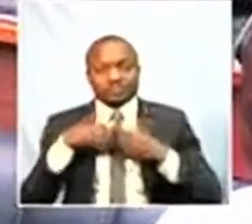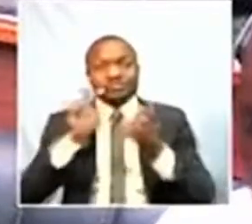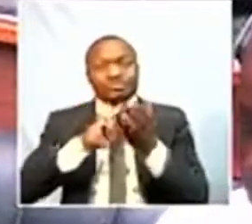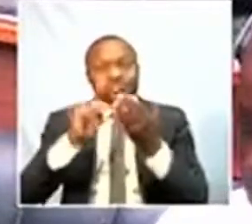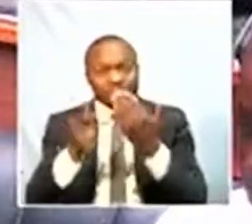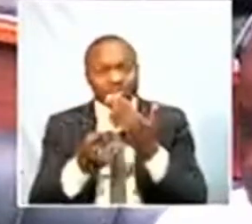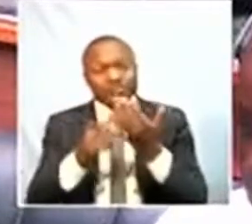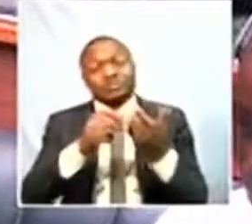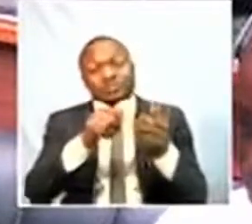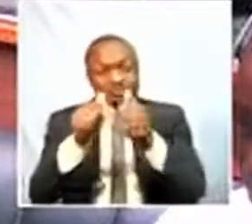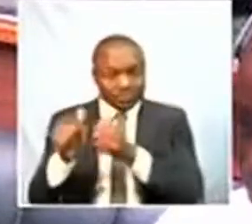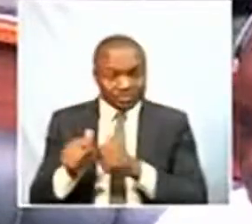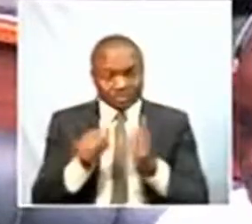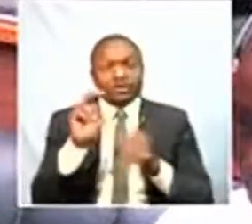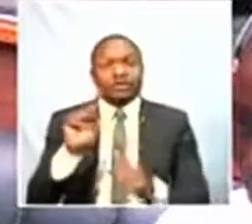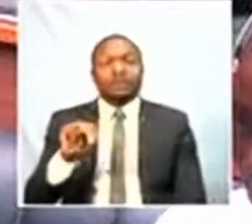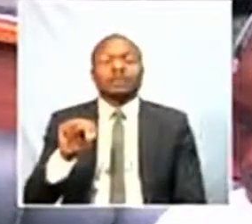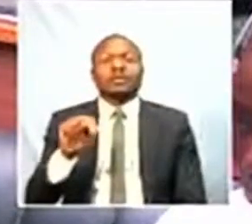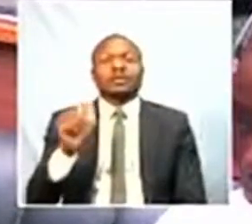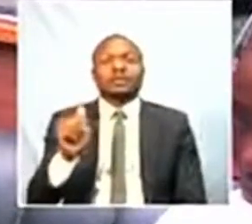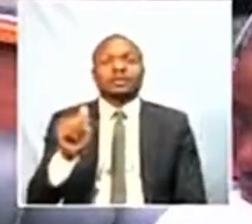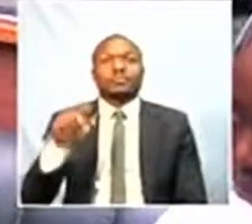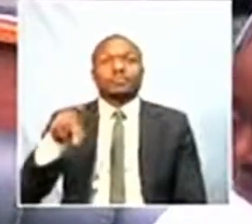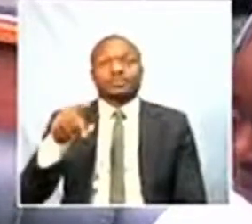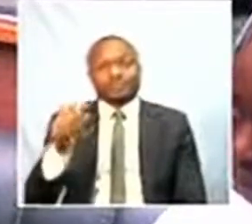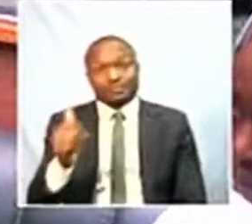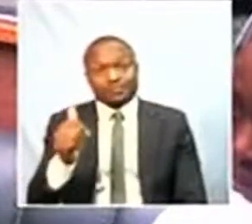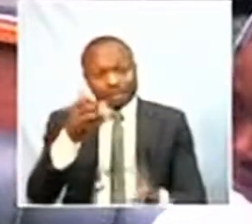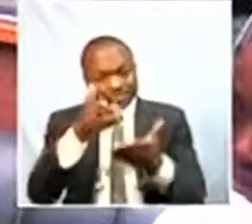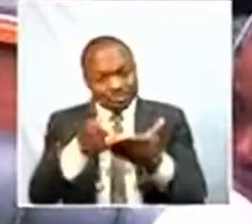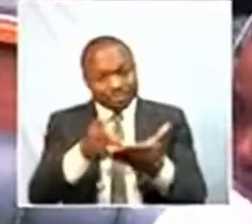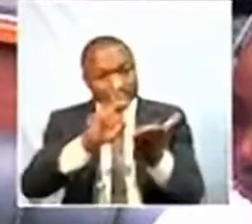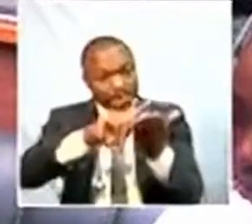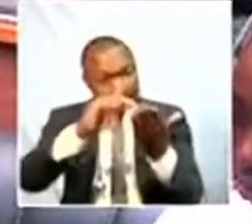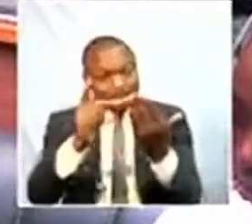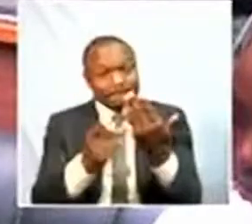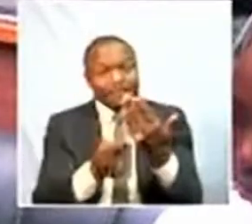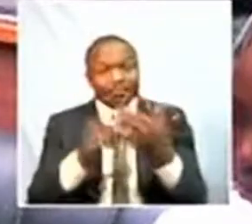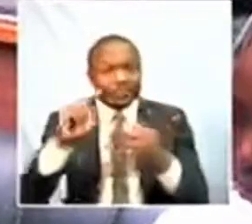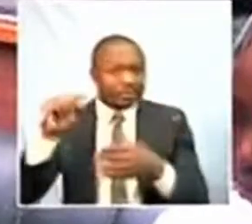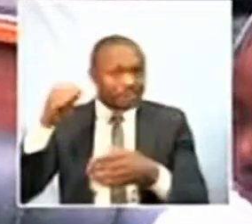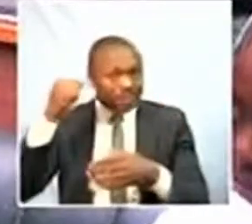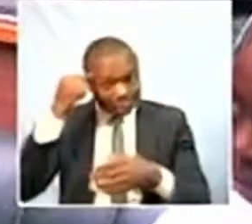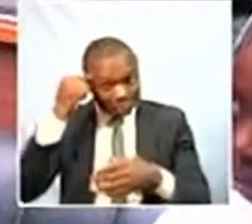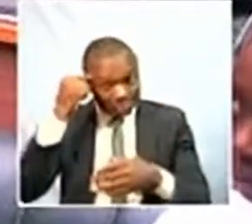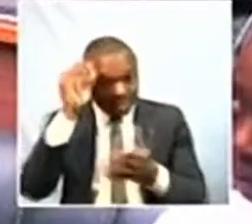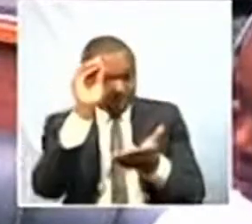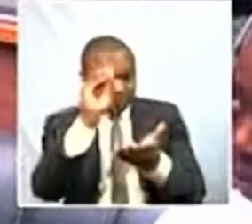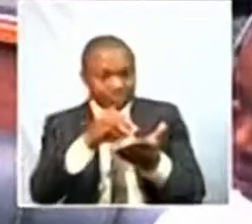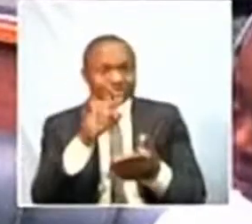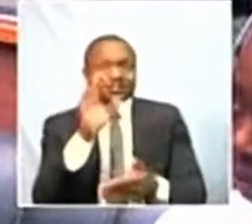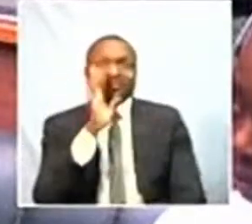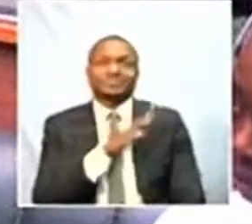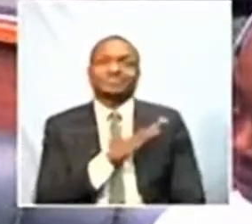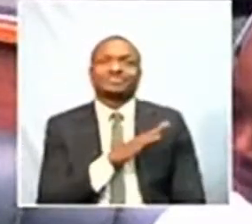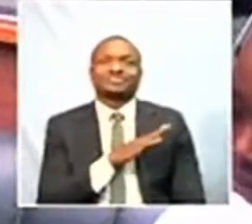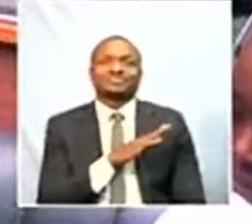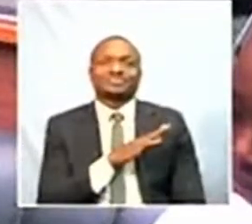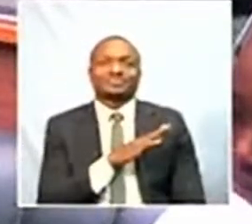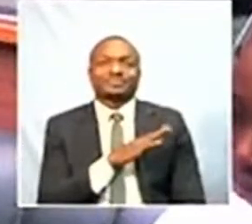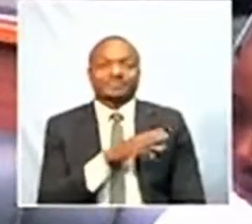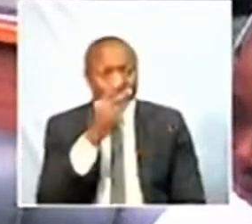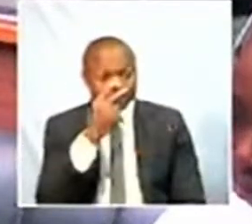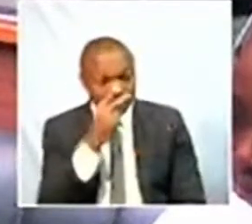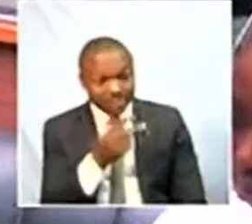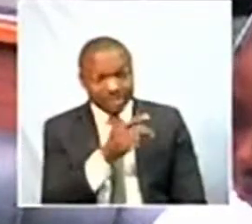of Action, NAPA. Madam Speaker, these are programs that the government has set already to look